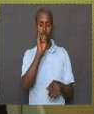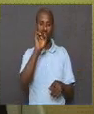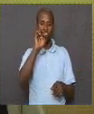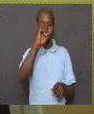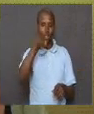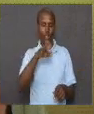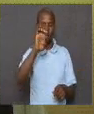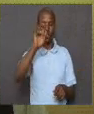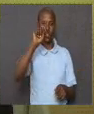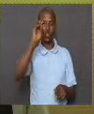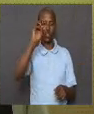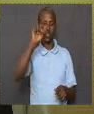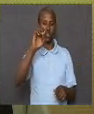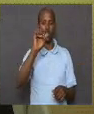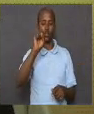injections,